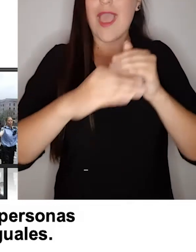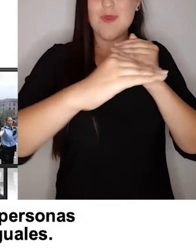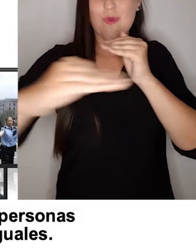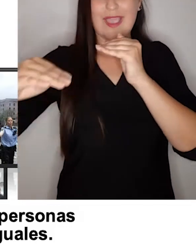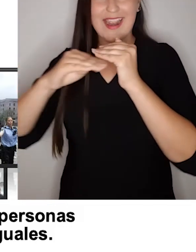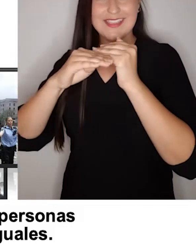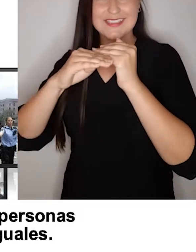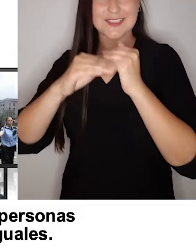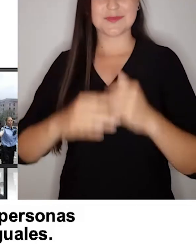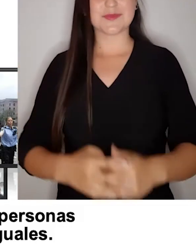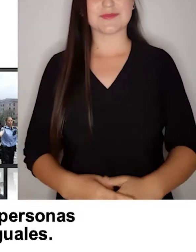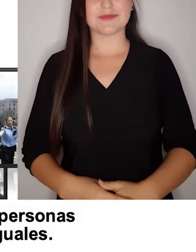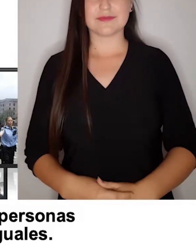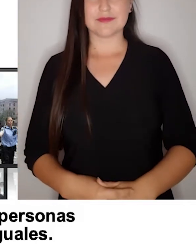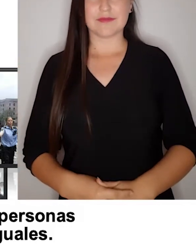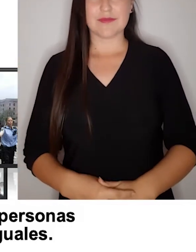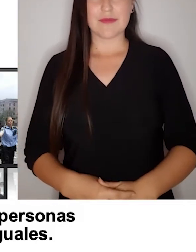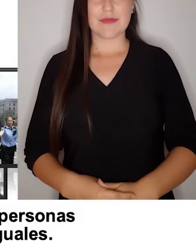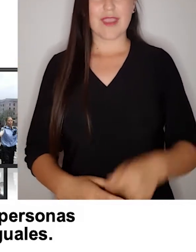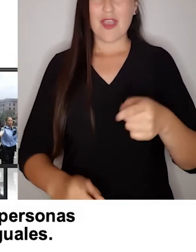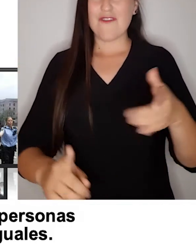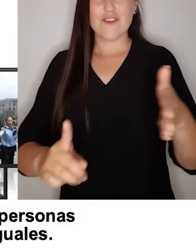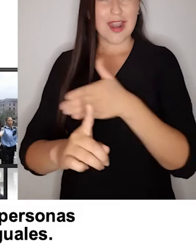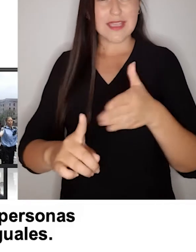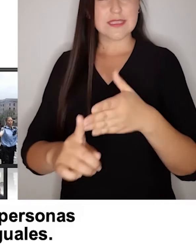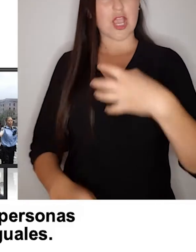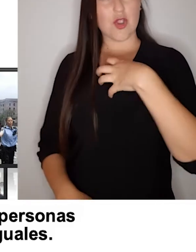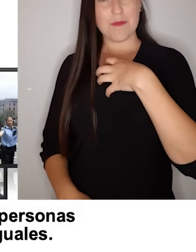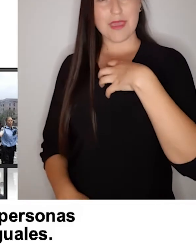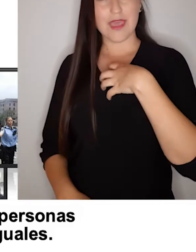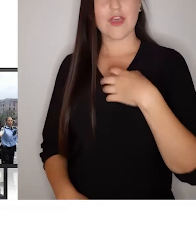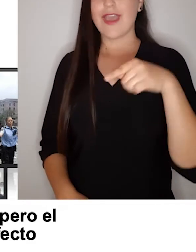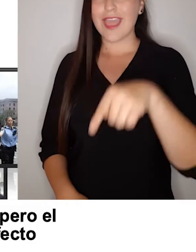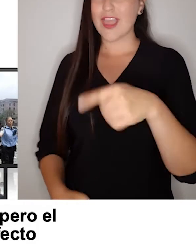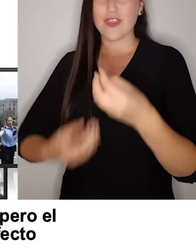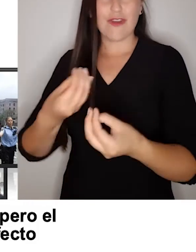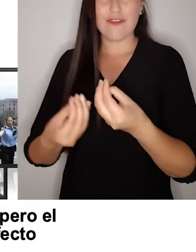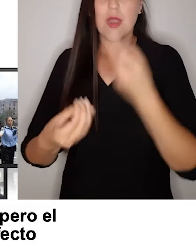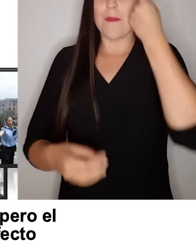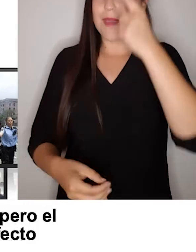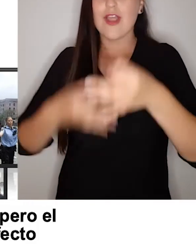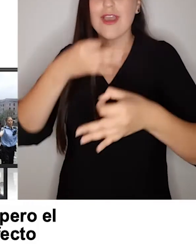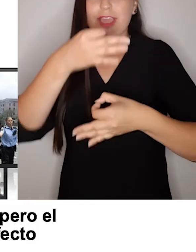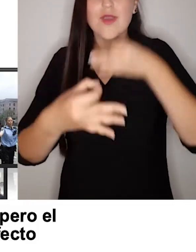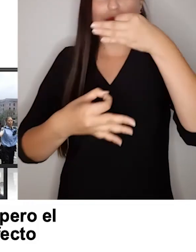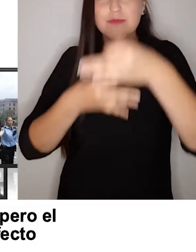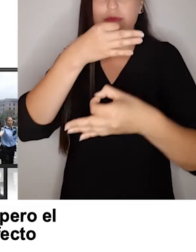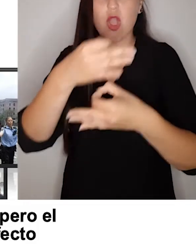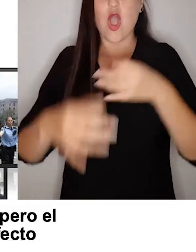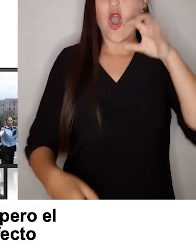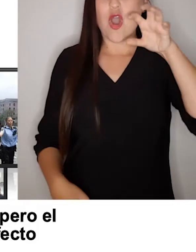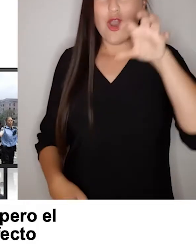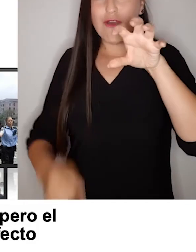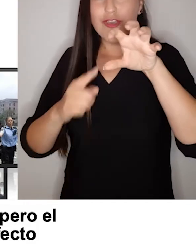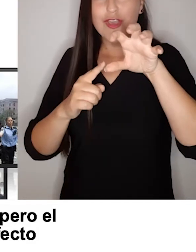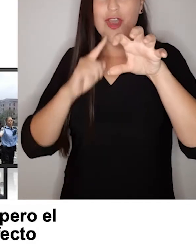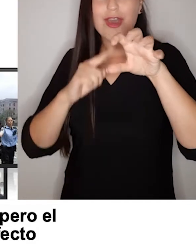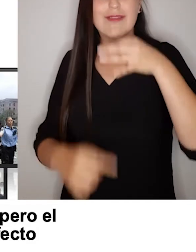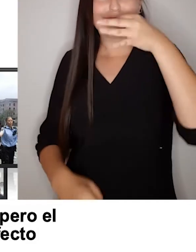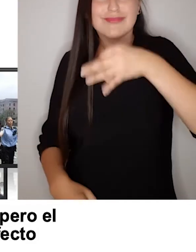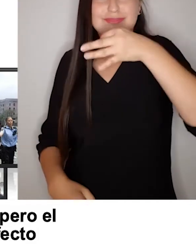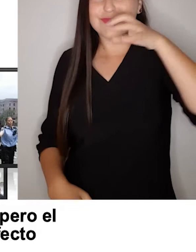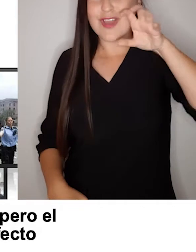participate in the democracy as equal participants. With violence and terror, this is